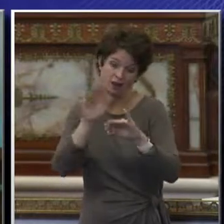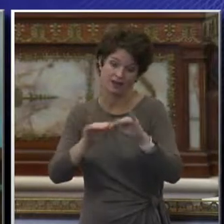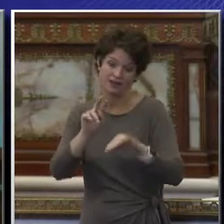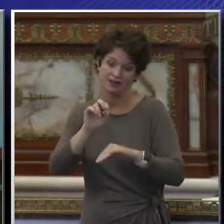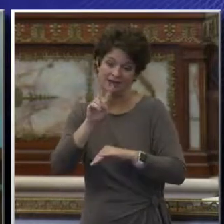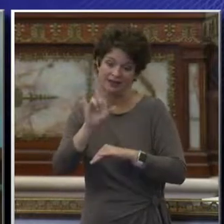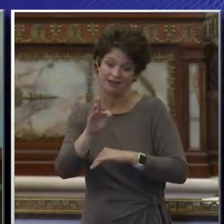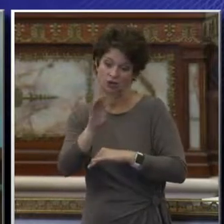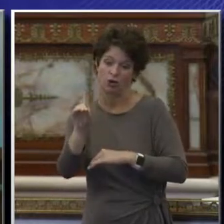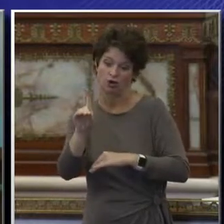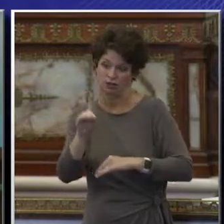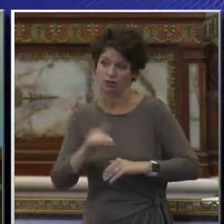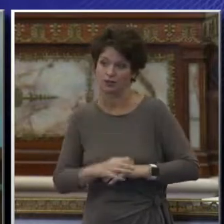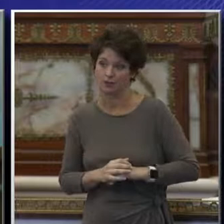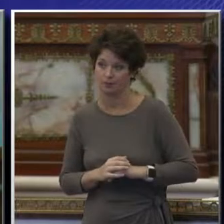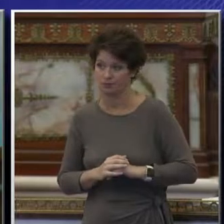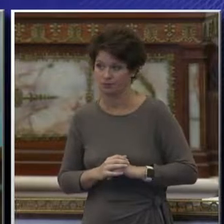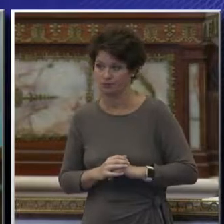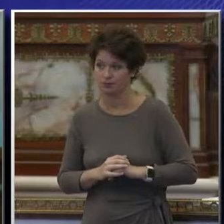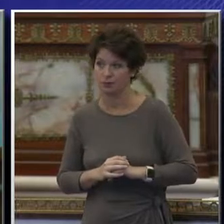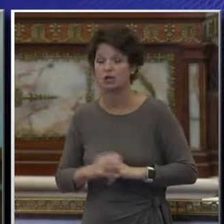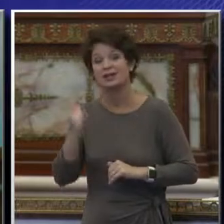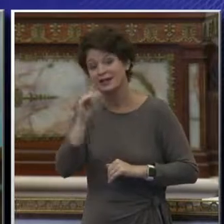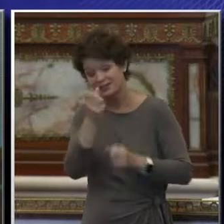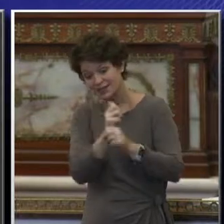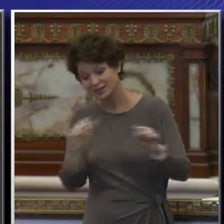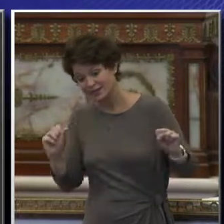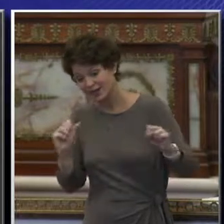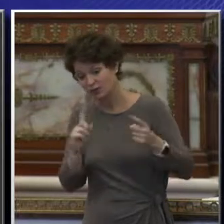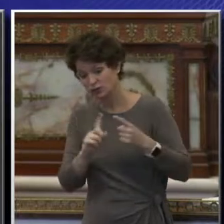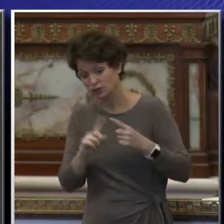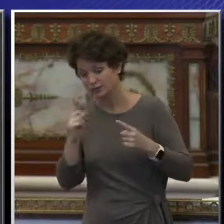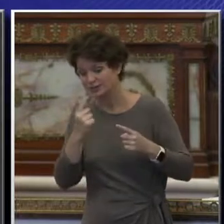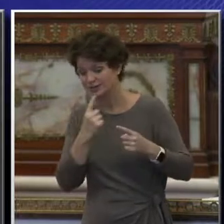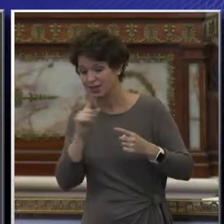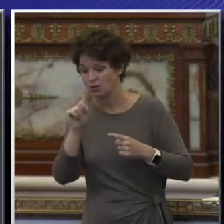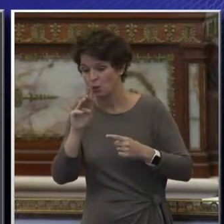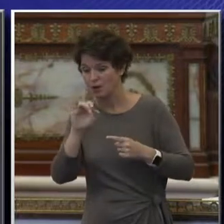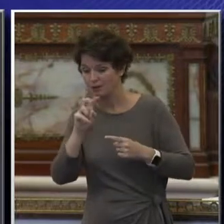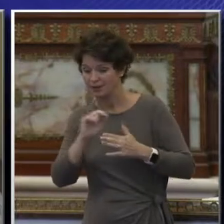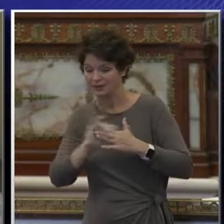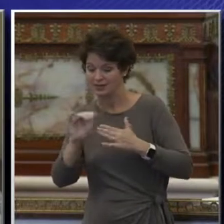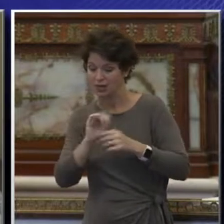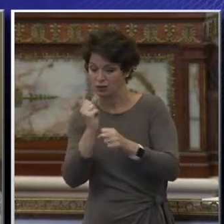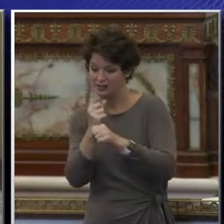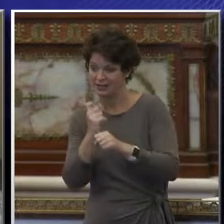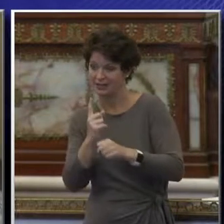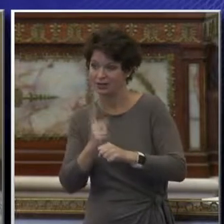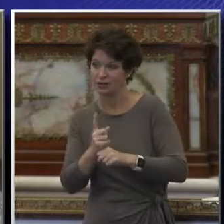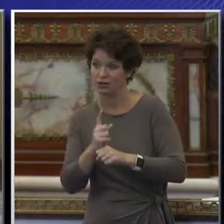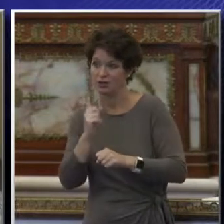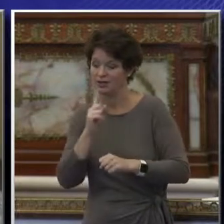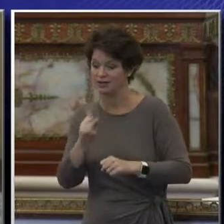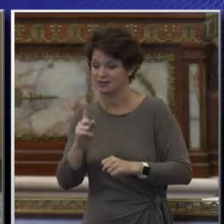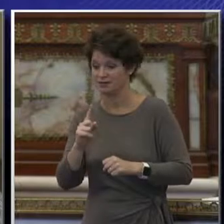Yard. So is it safe to say that $1 million a year is a